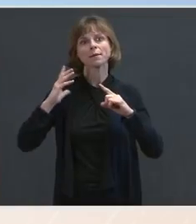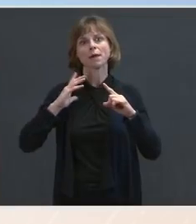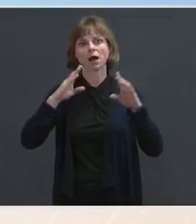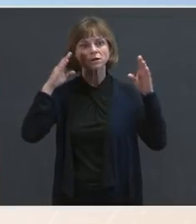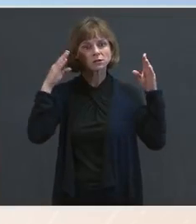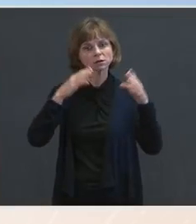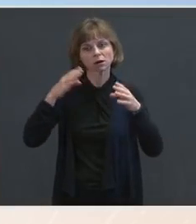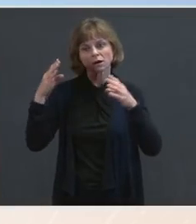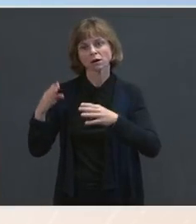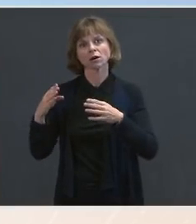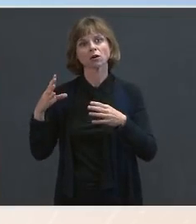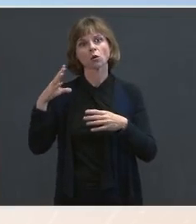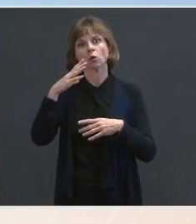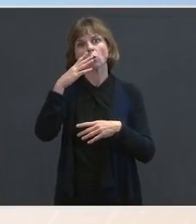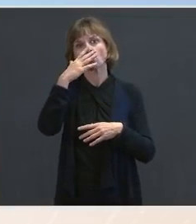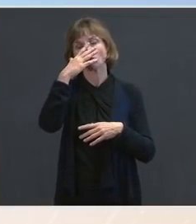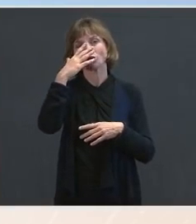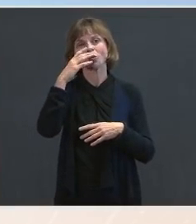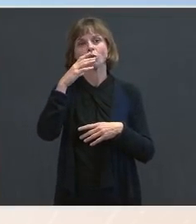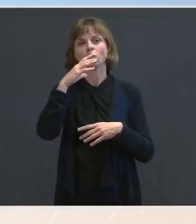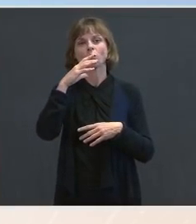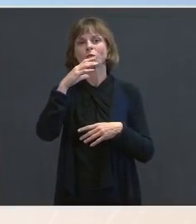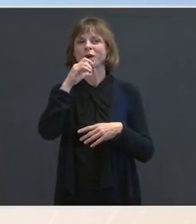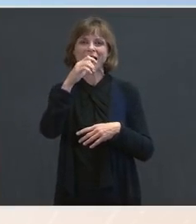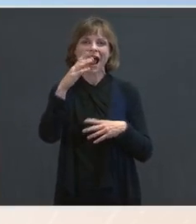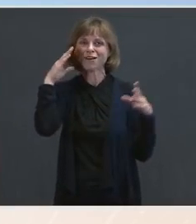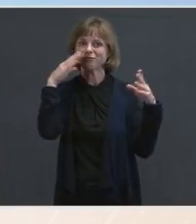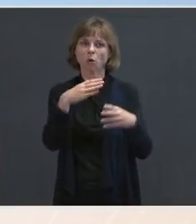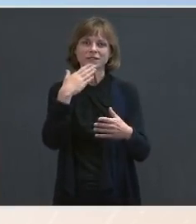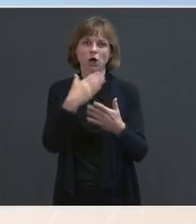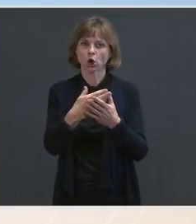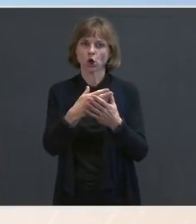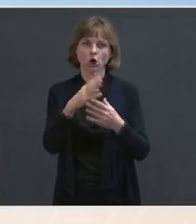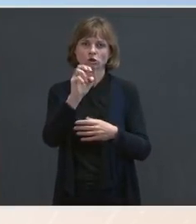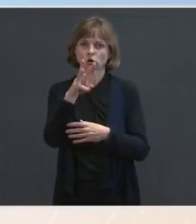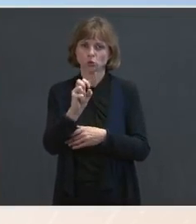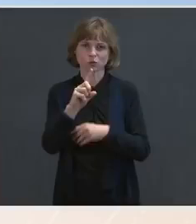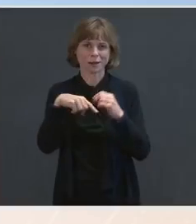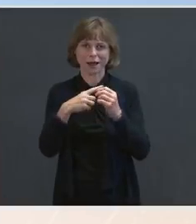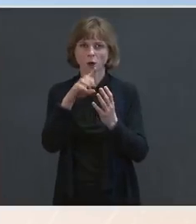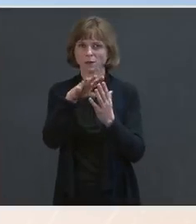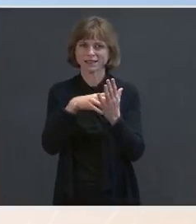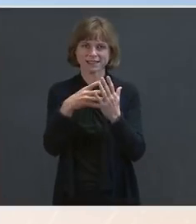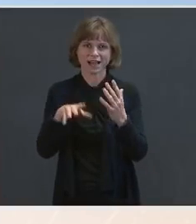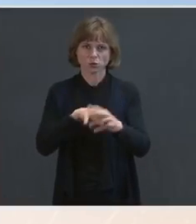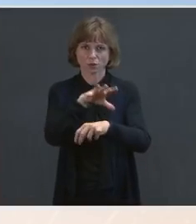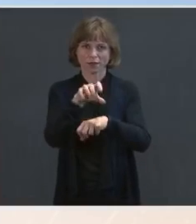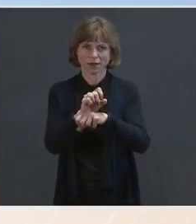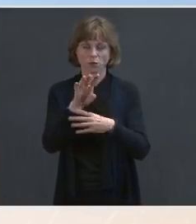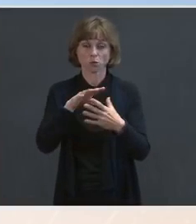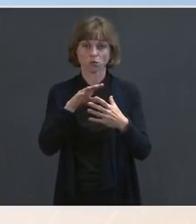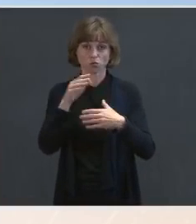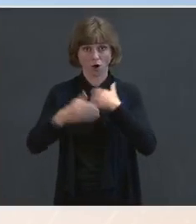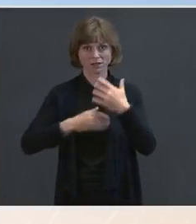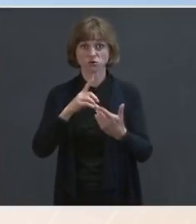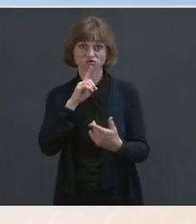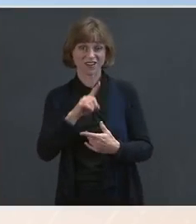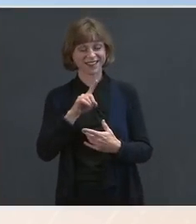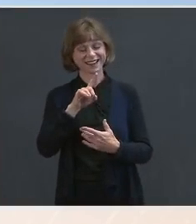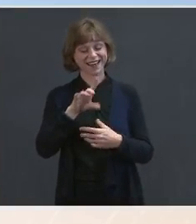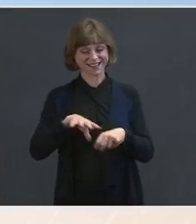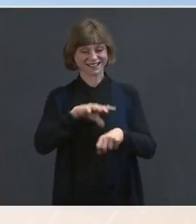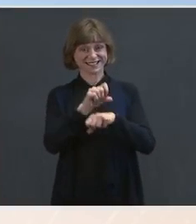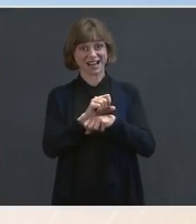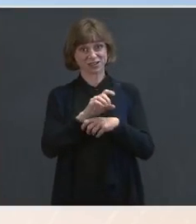stories about our scheduling process. Our scheduling process is actually working pretty well. And so the first answer, Jeff, is